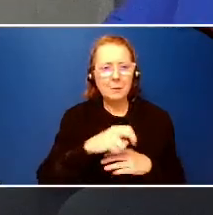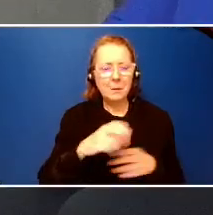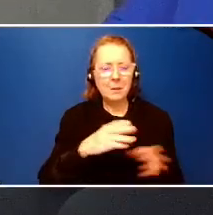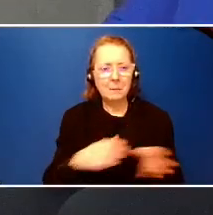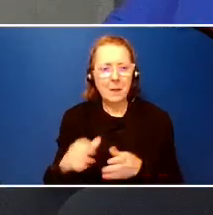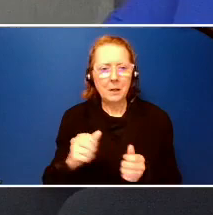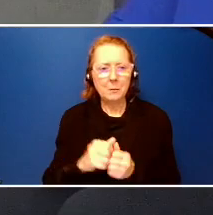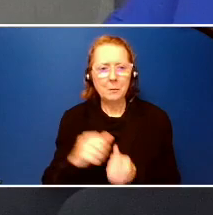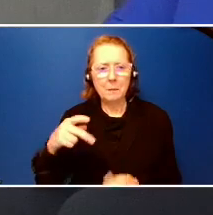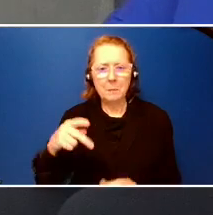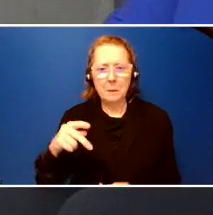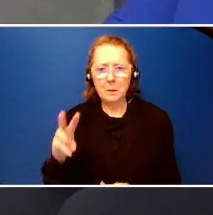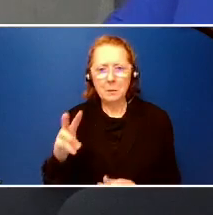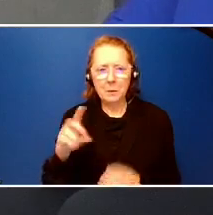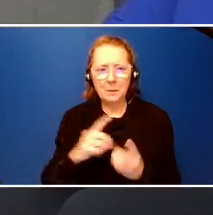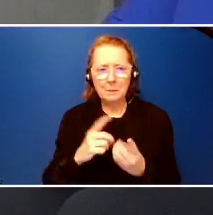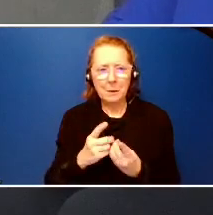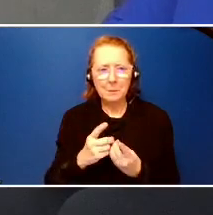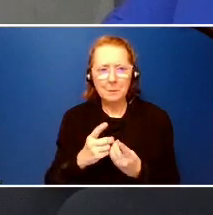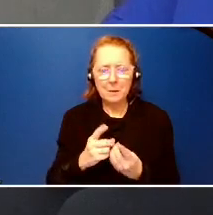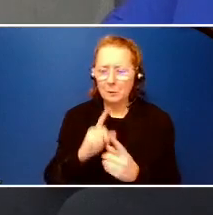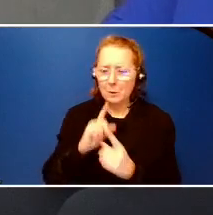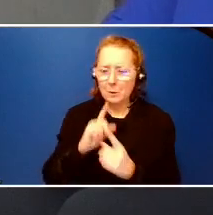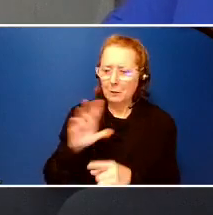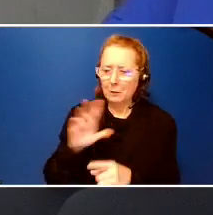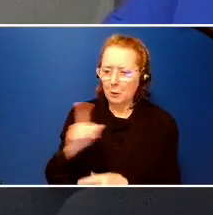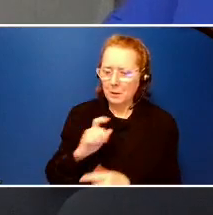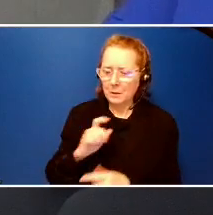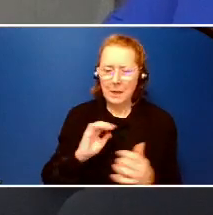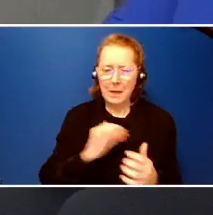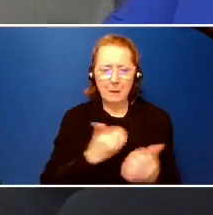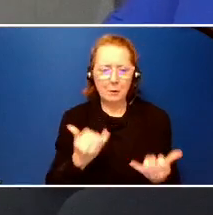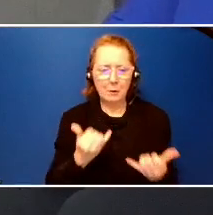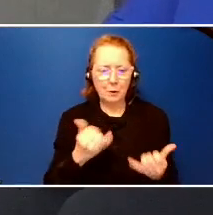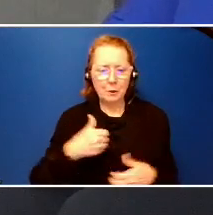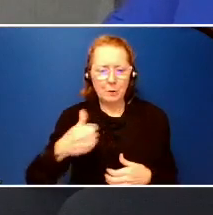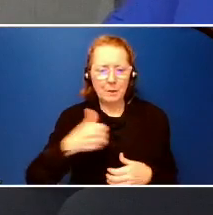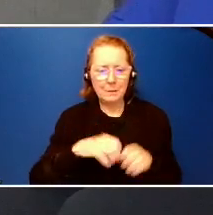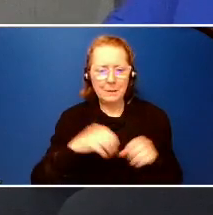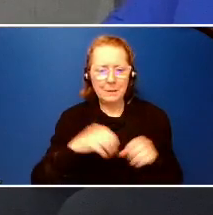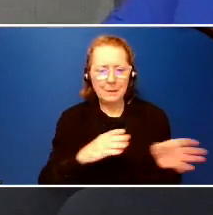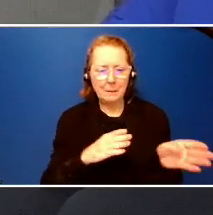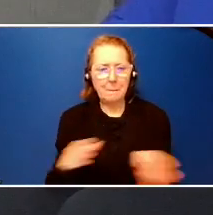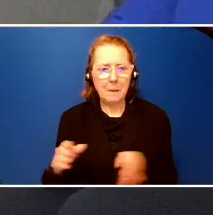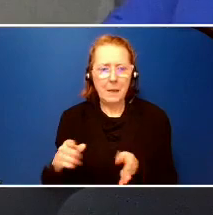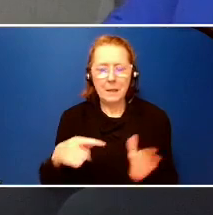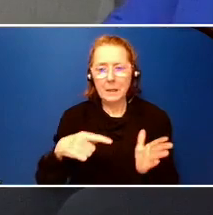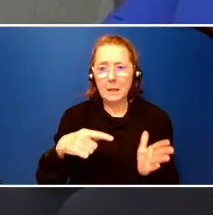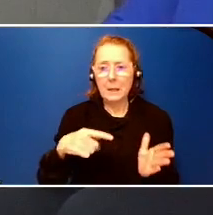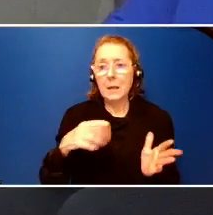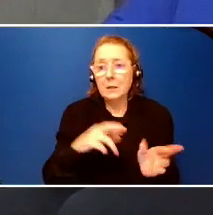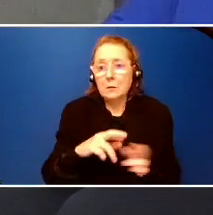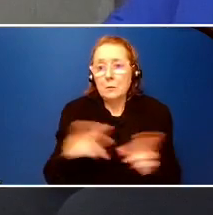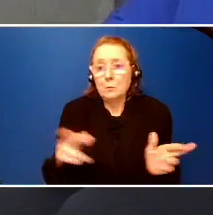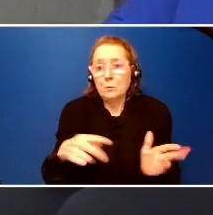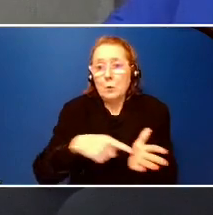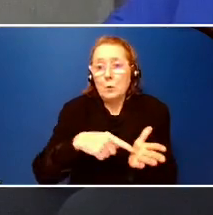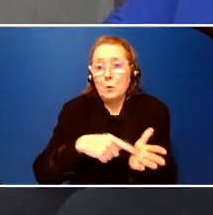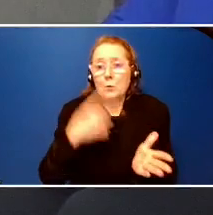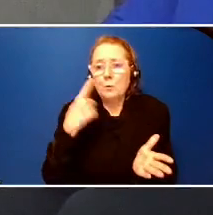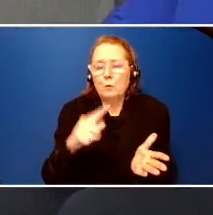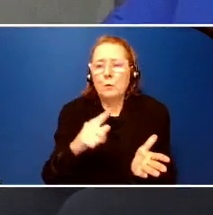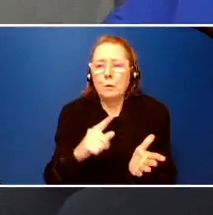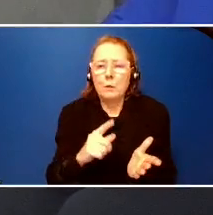guess to your question, our current transportation system plan is due for a sort